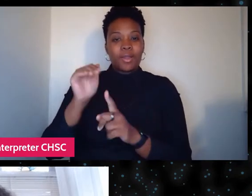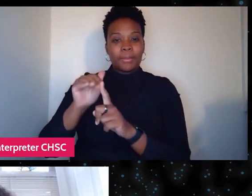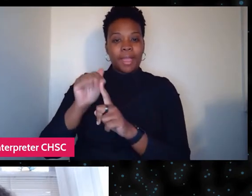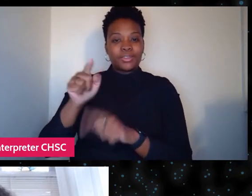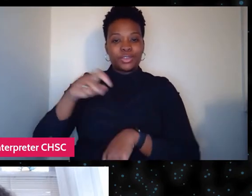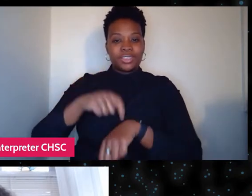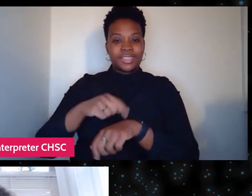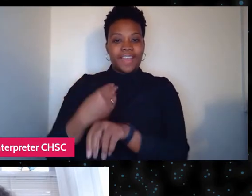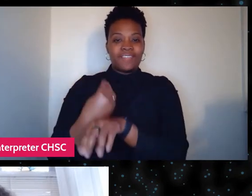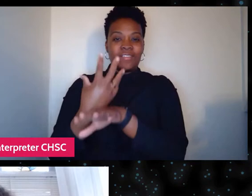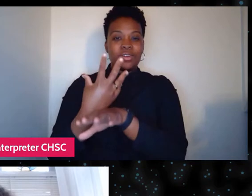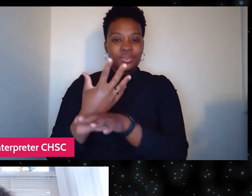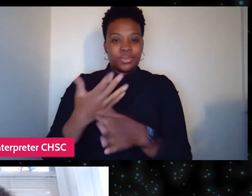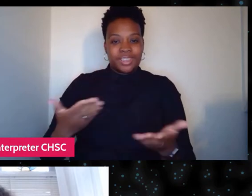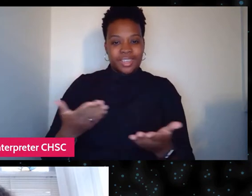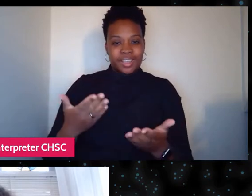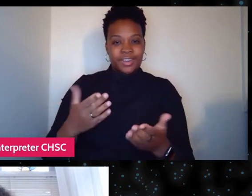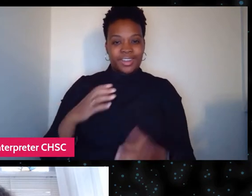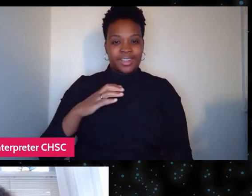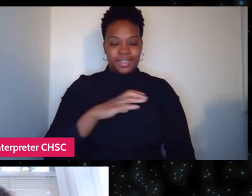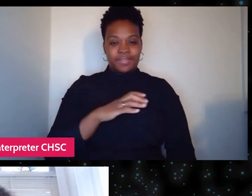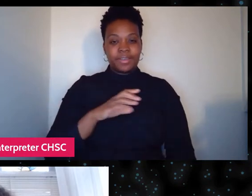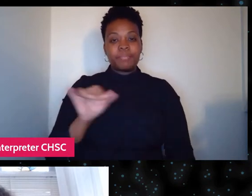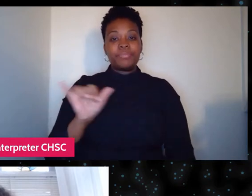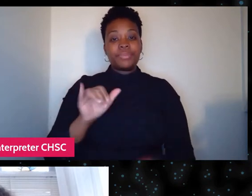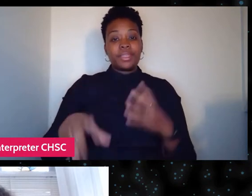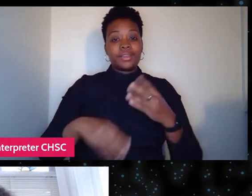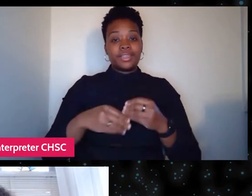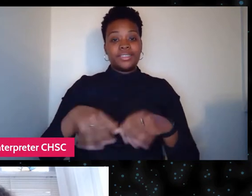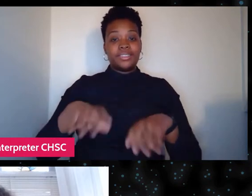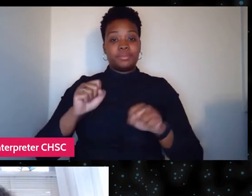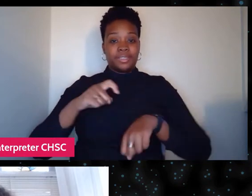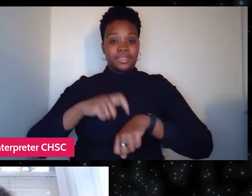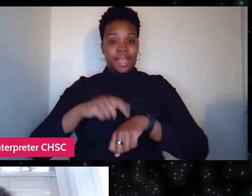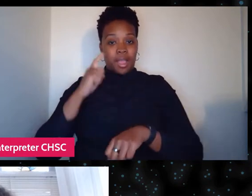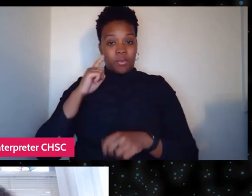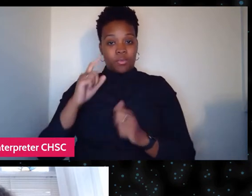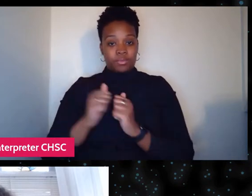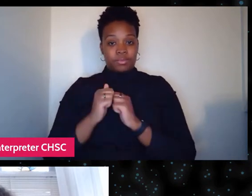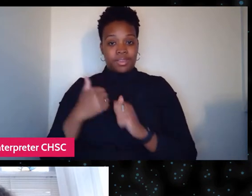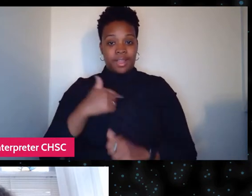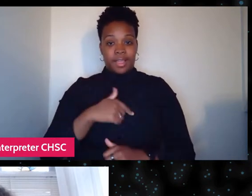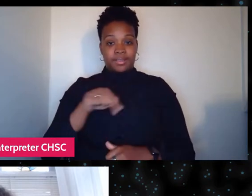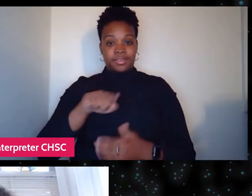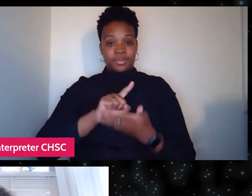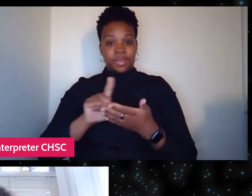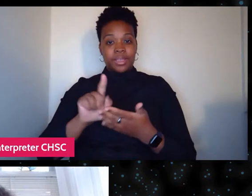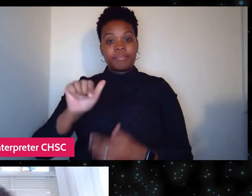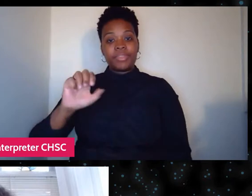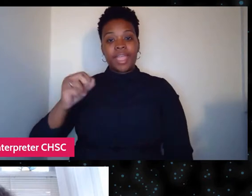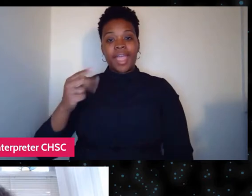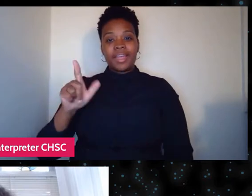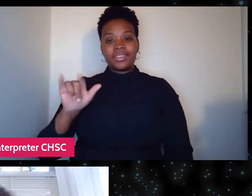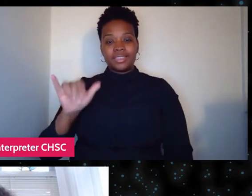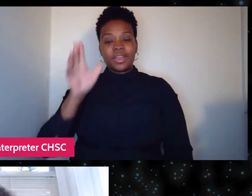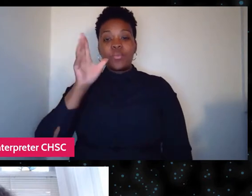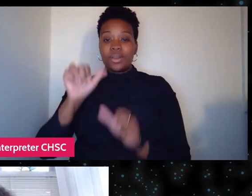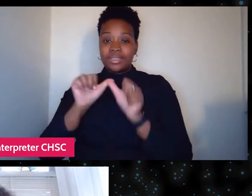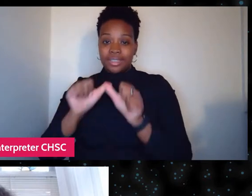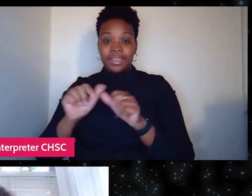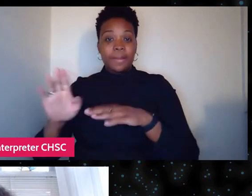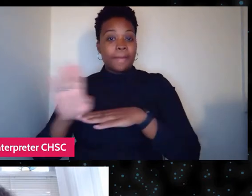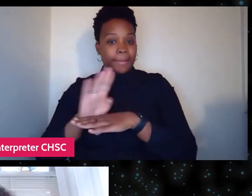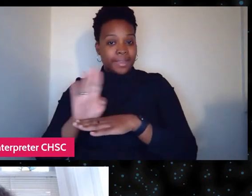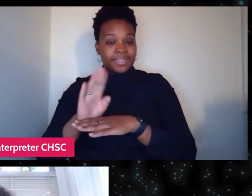virtually in Cleveland. In addition to spending time with us this week, Ashley has been and will continue to be very busy meeting